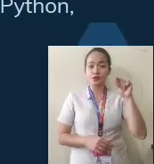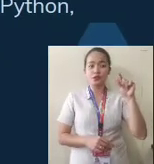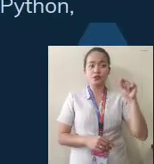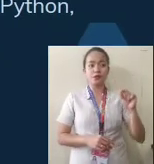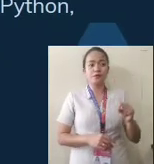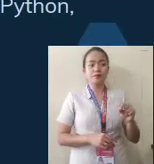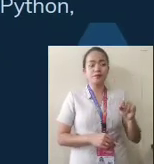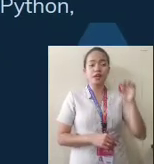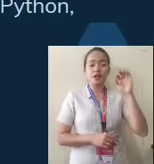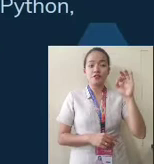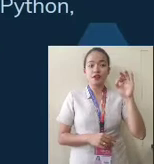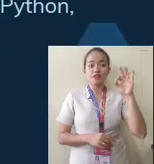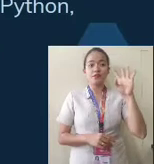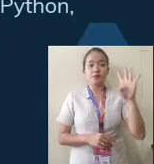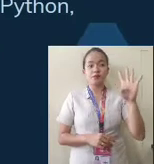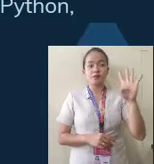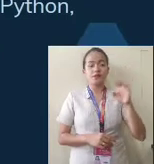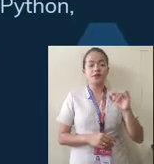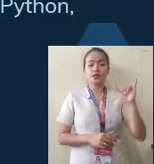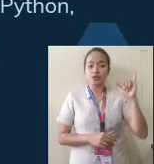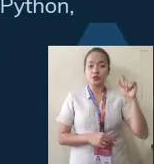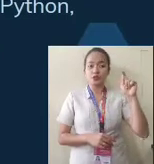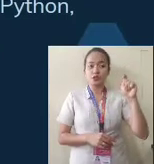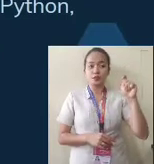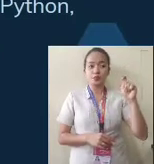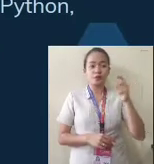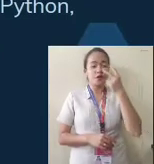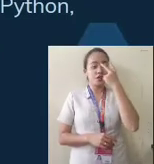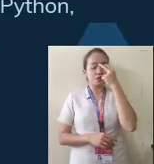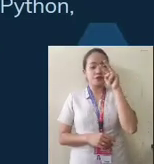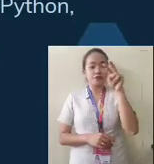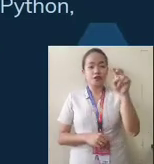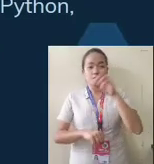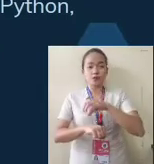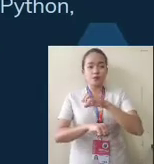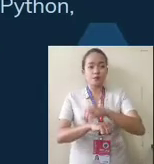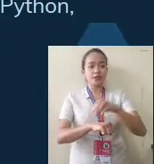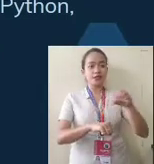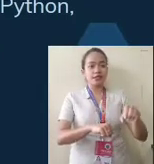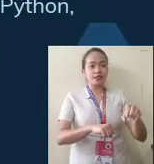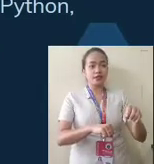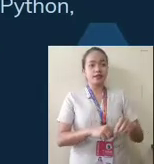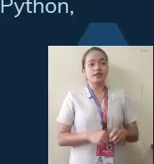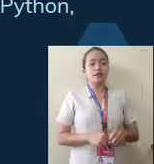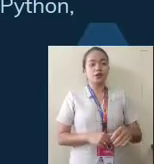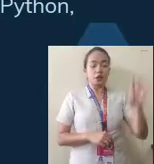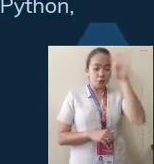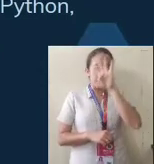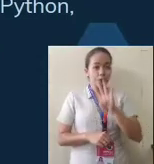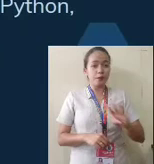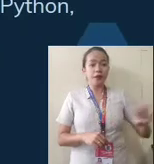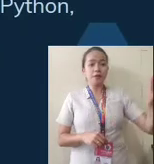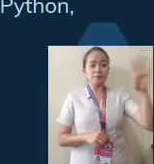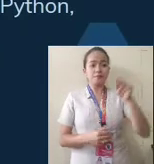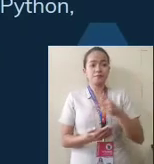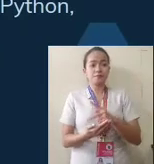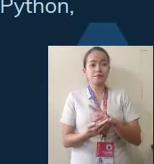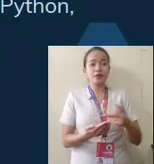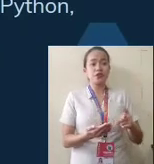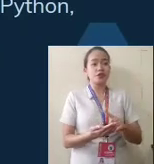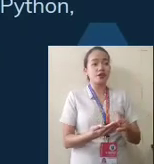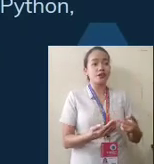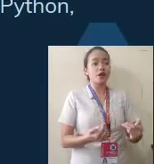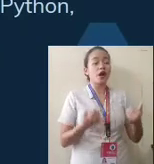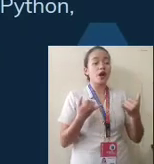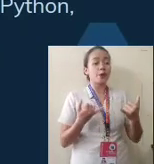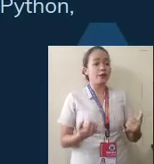now written using web programs such as PHP, Python, Ruby, or Perl,